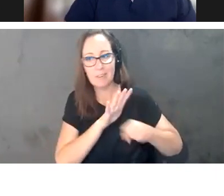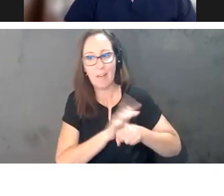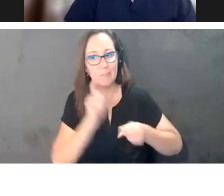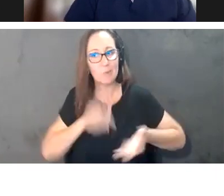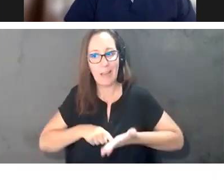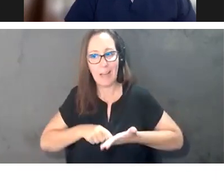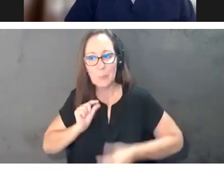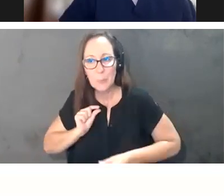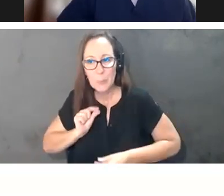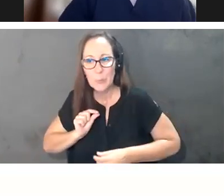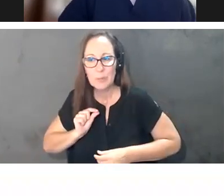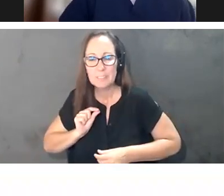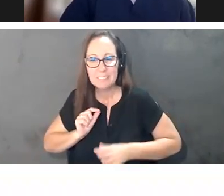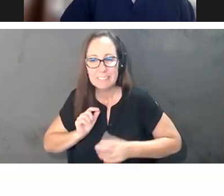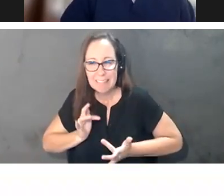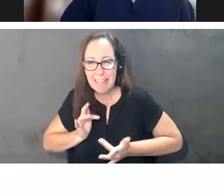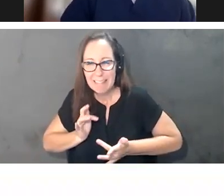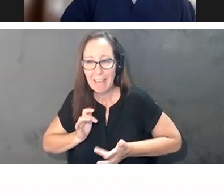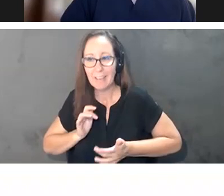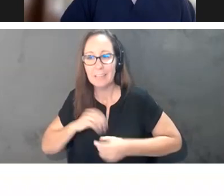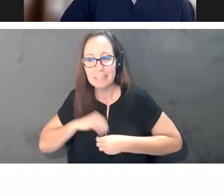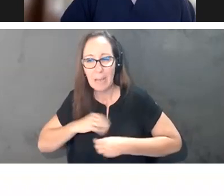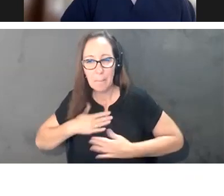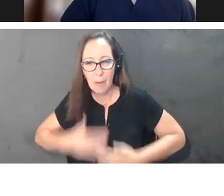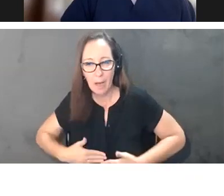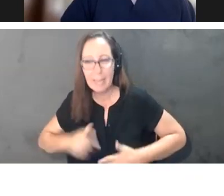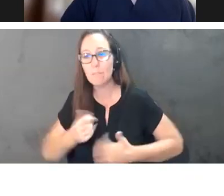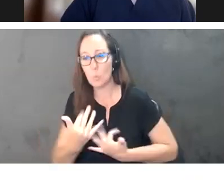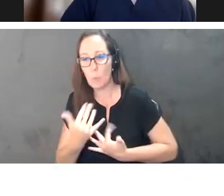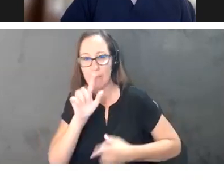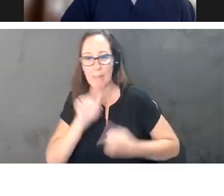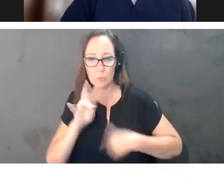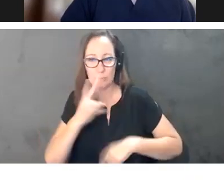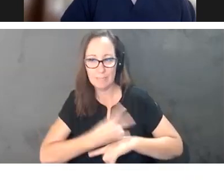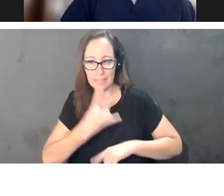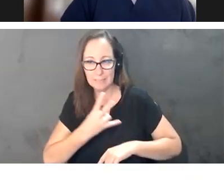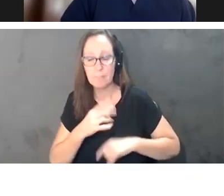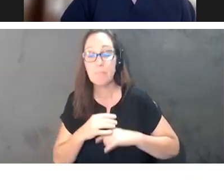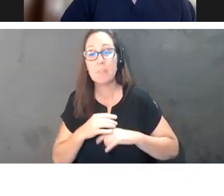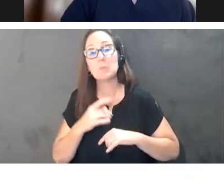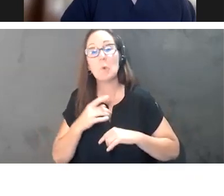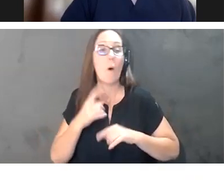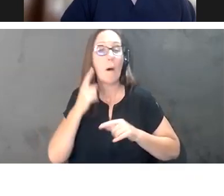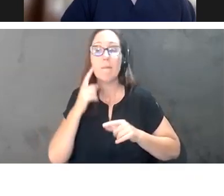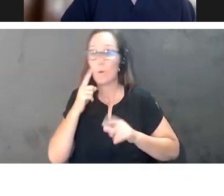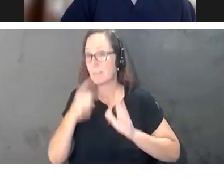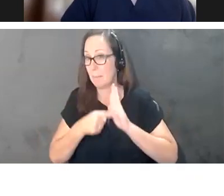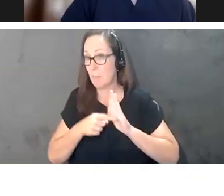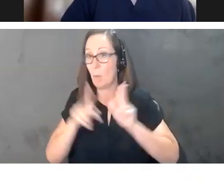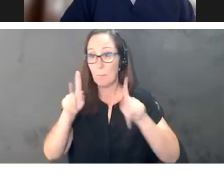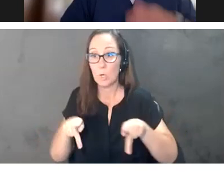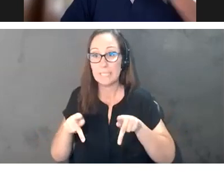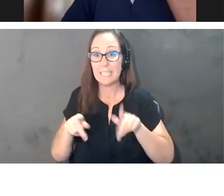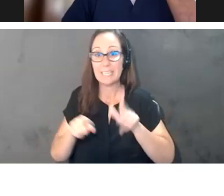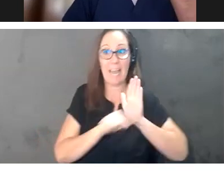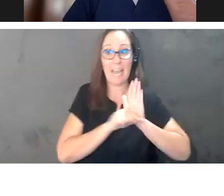that. So you have to wait a certain period of time. So that's if a person who is, supposedly negative in contact with